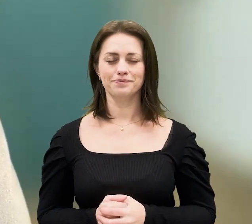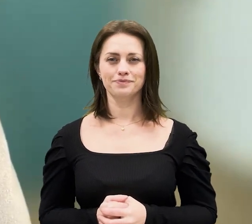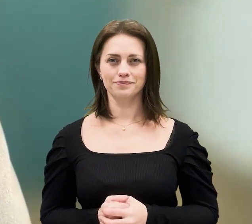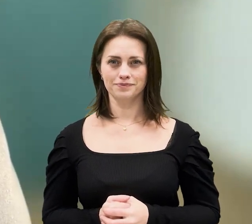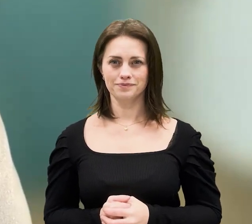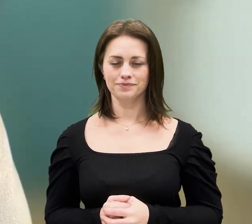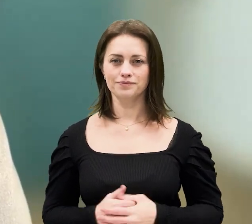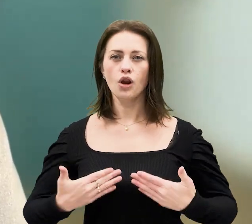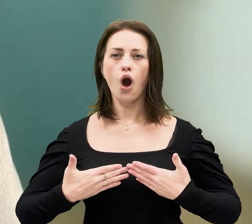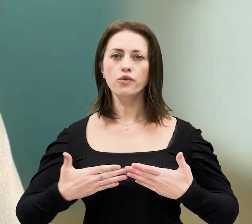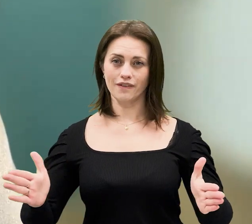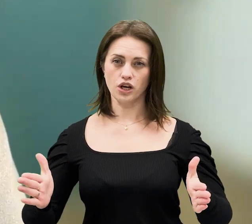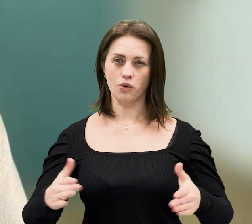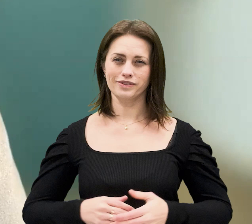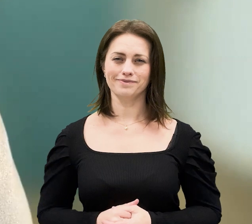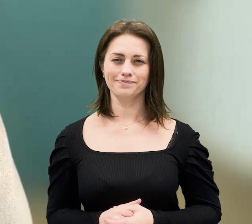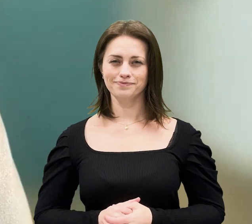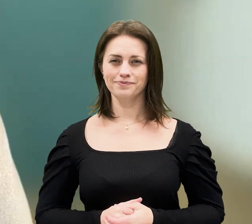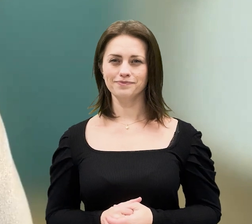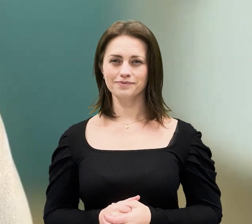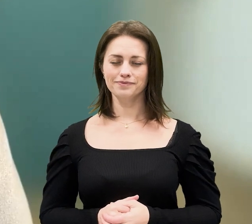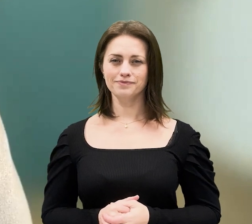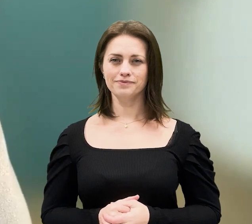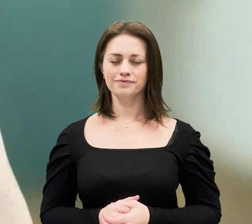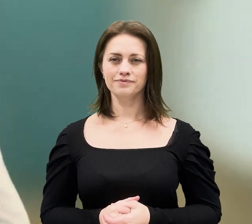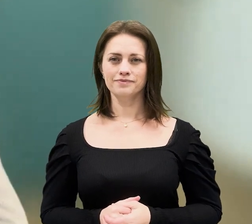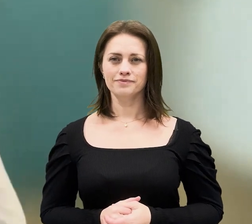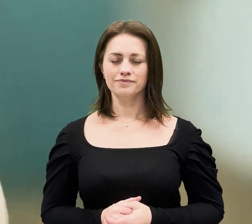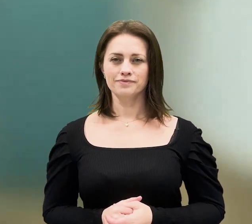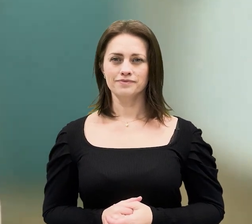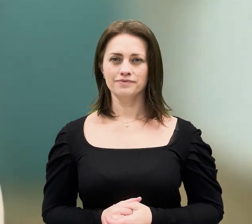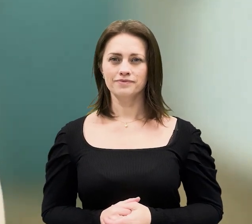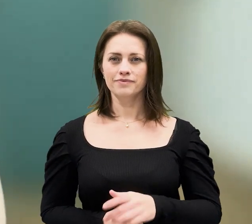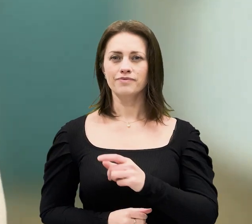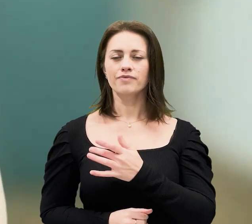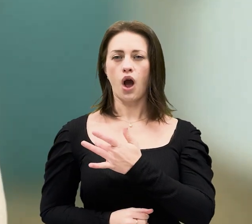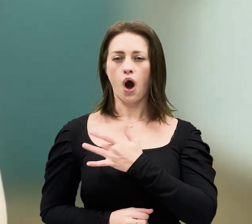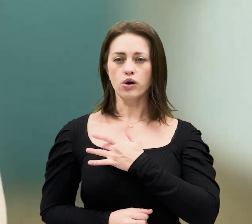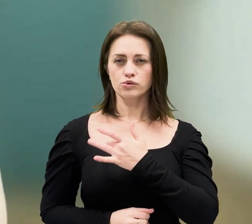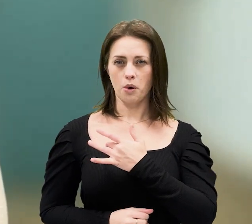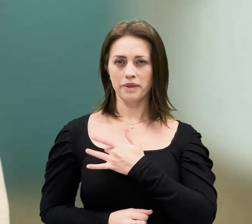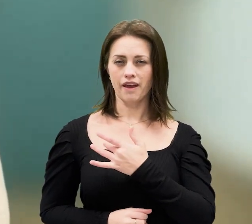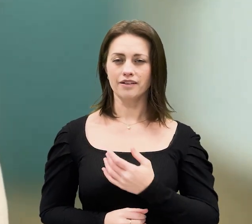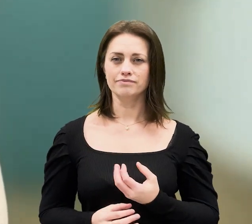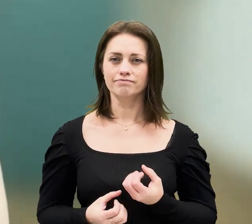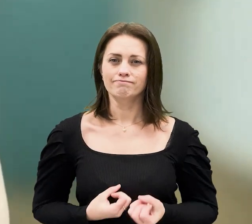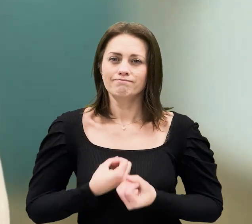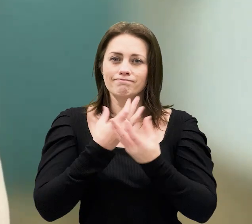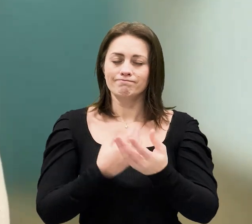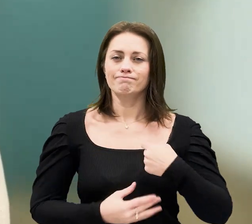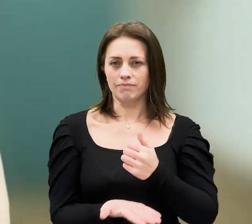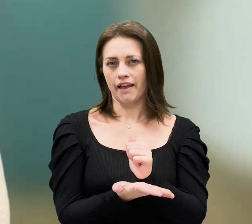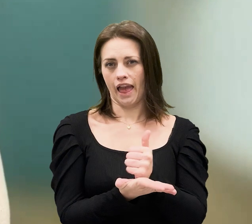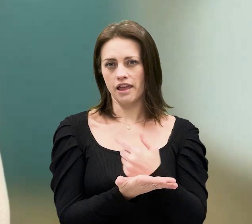inclusion, I think of openness. And on a personal level, I'm